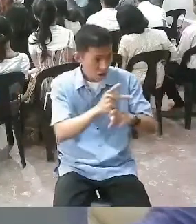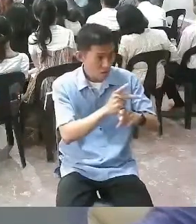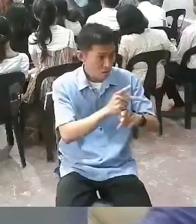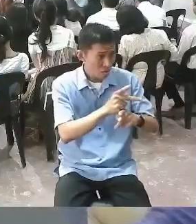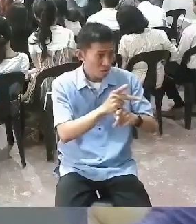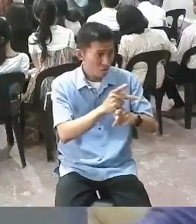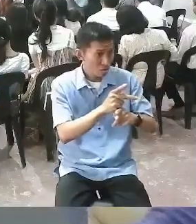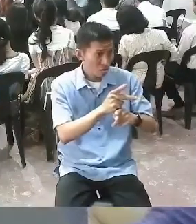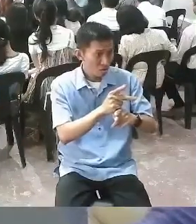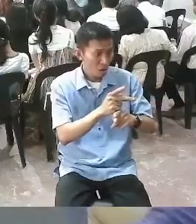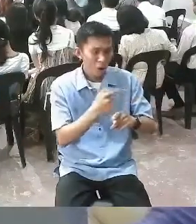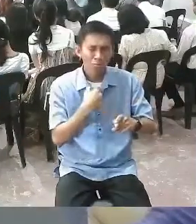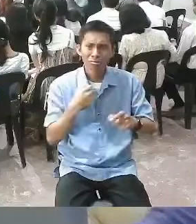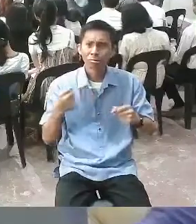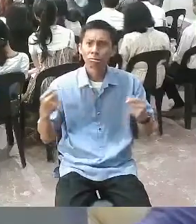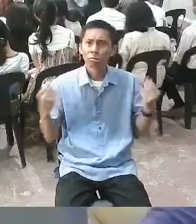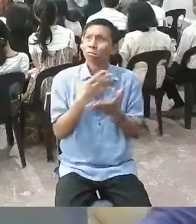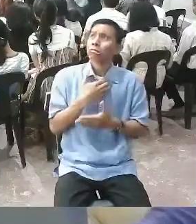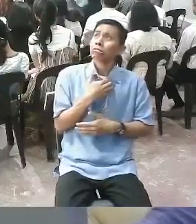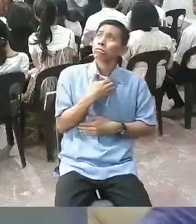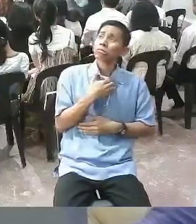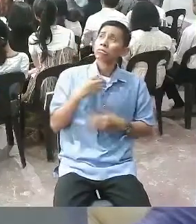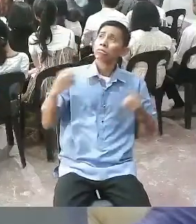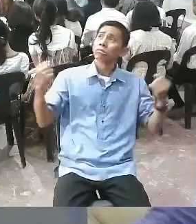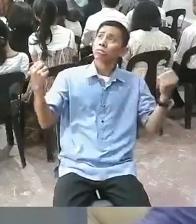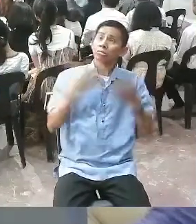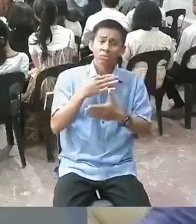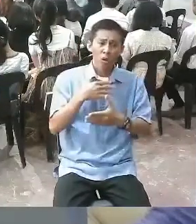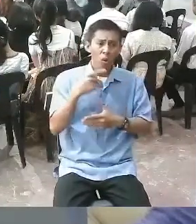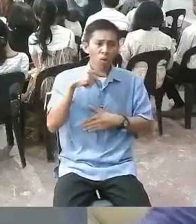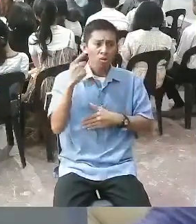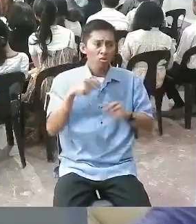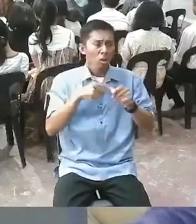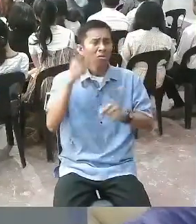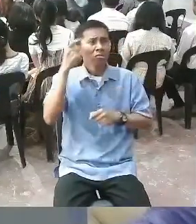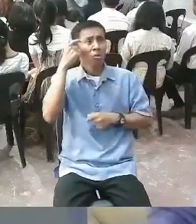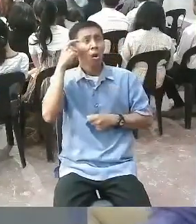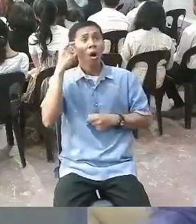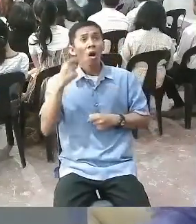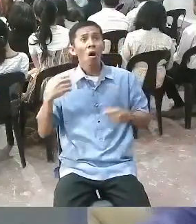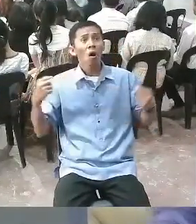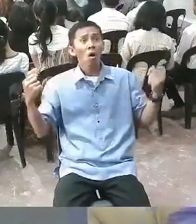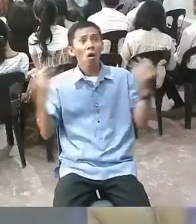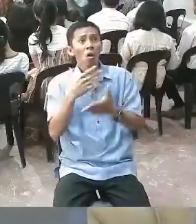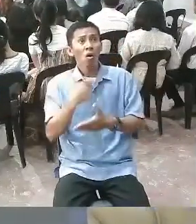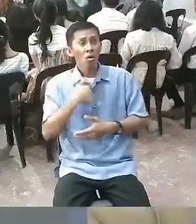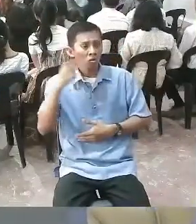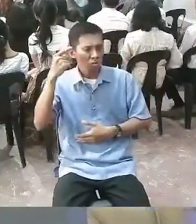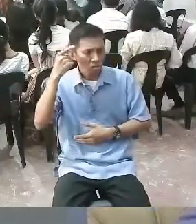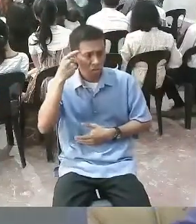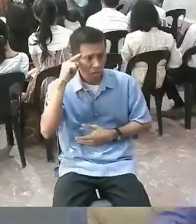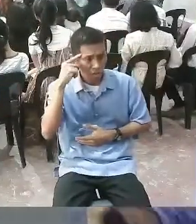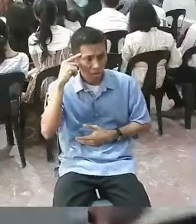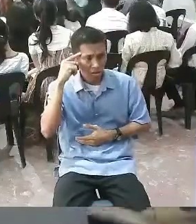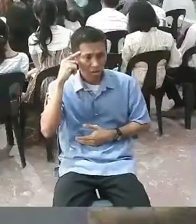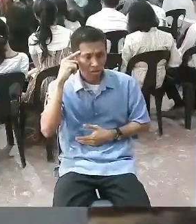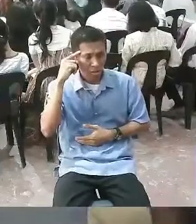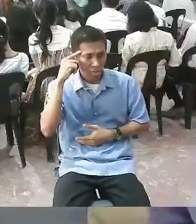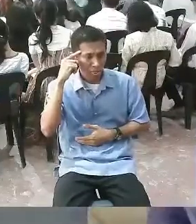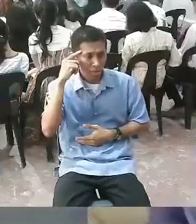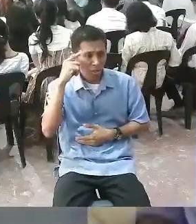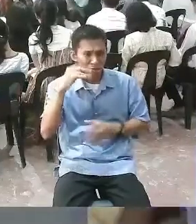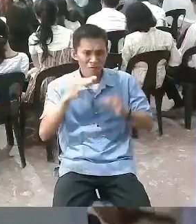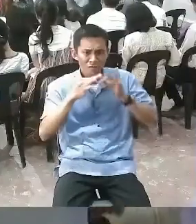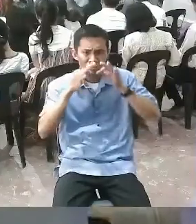It scared me. I began to think when he said that, a quite famous